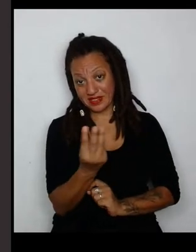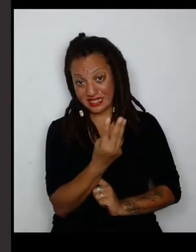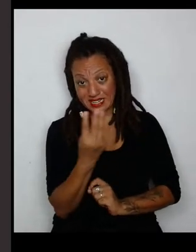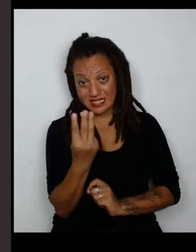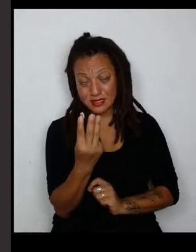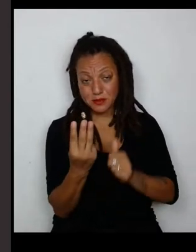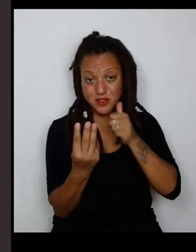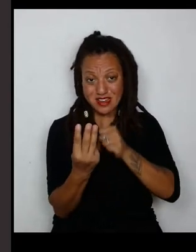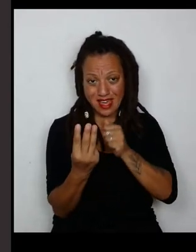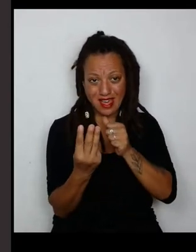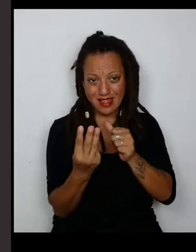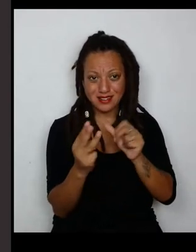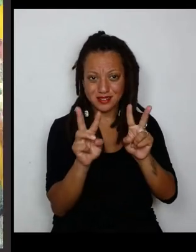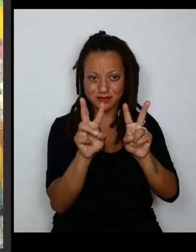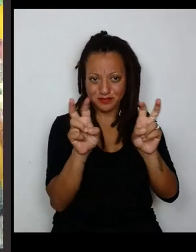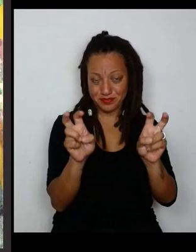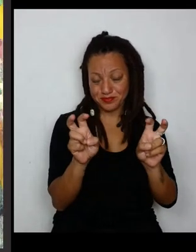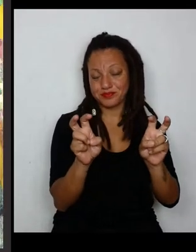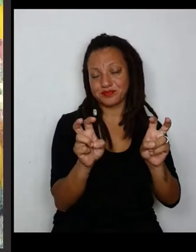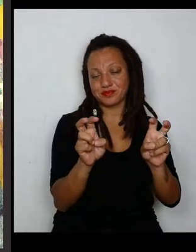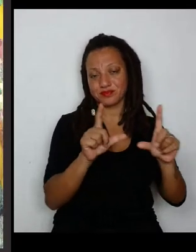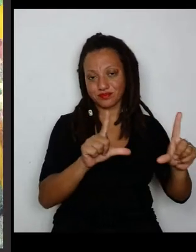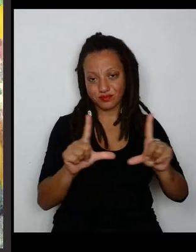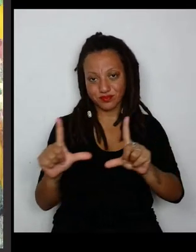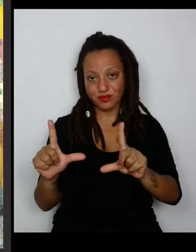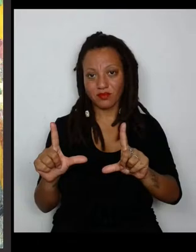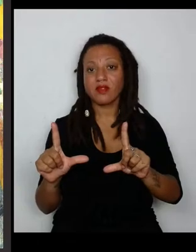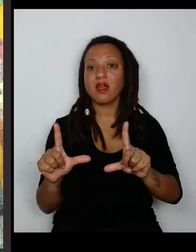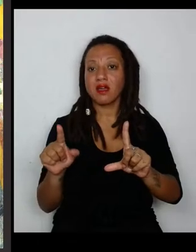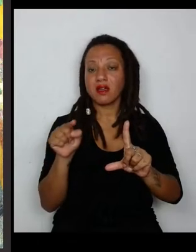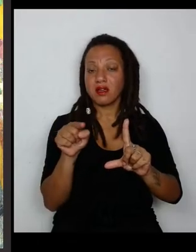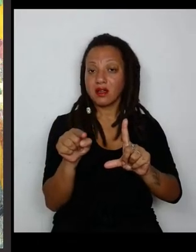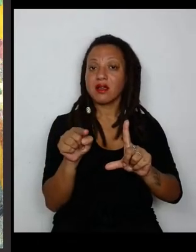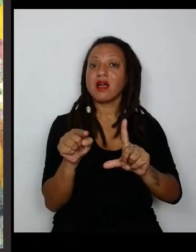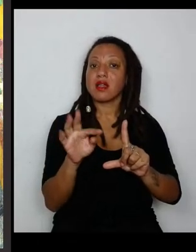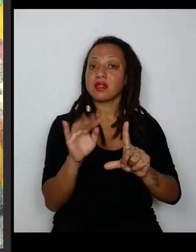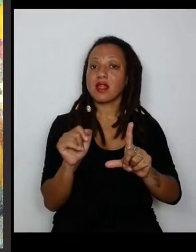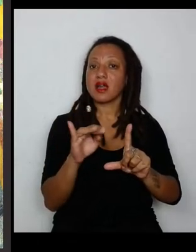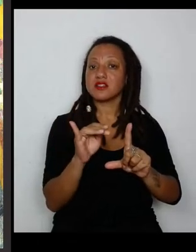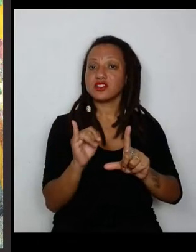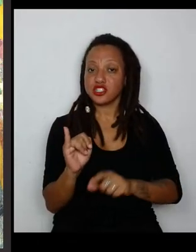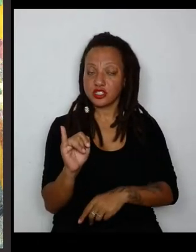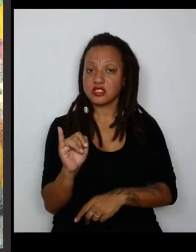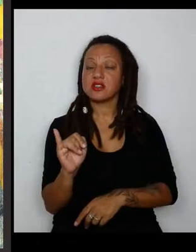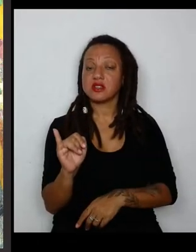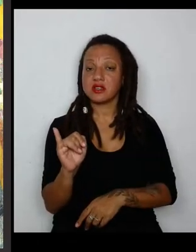please such as three women in conversation from 1899.